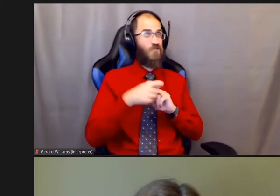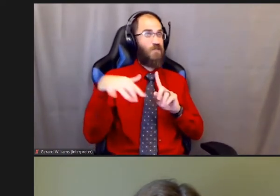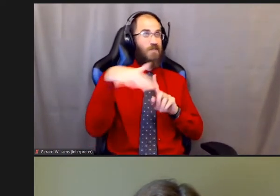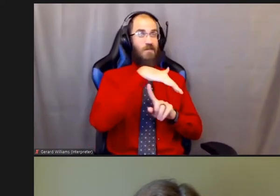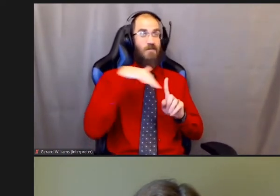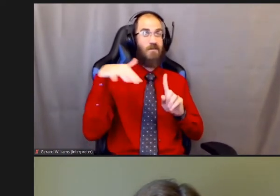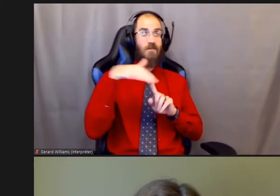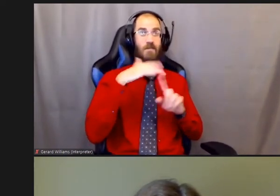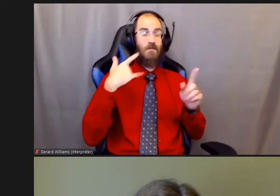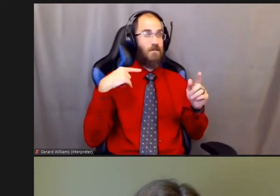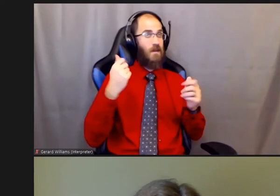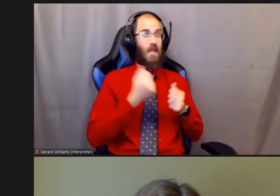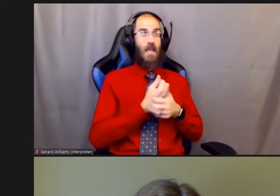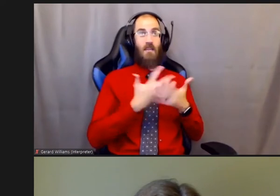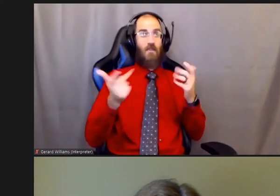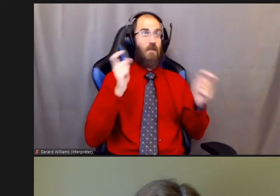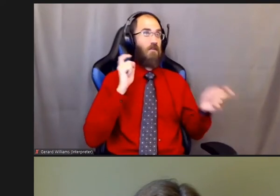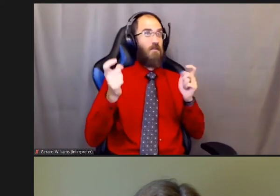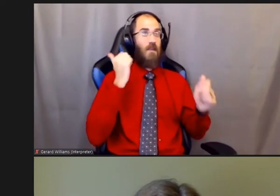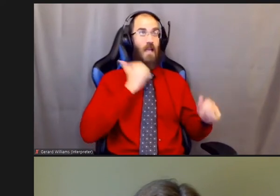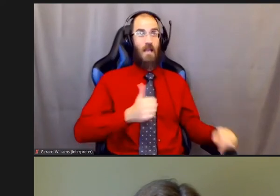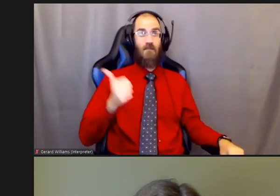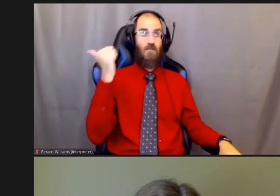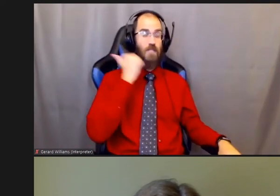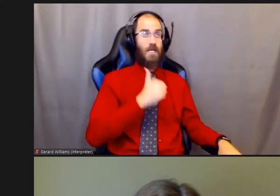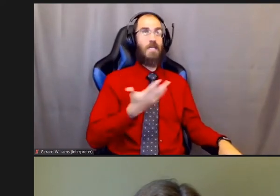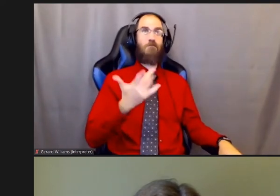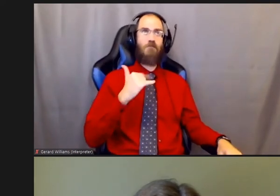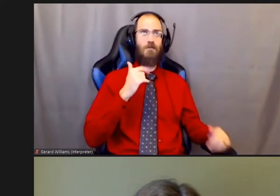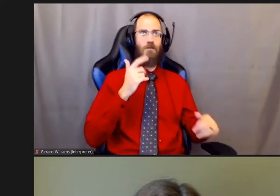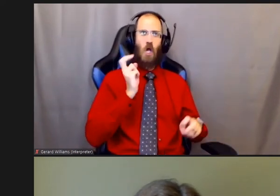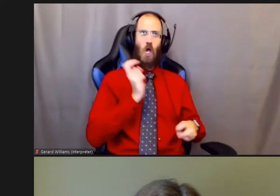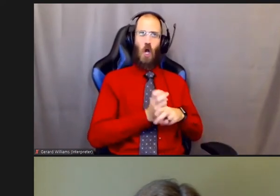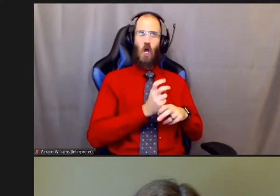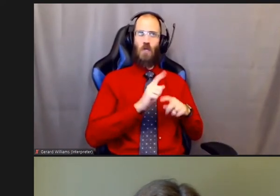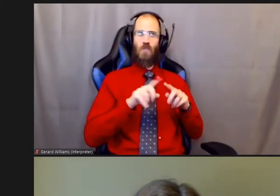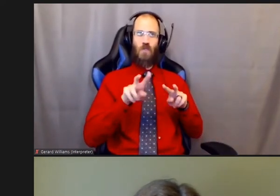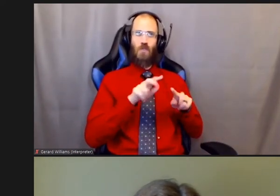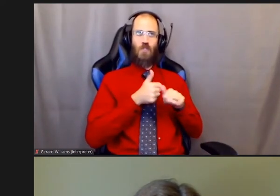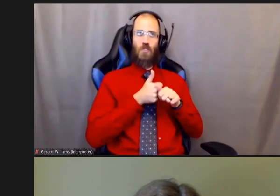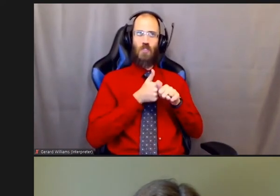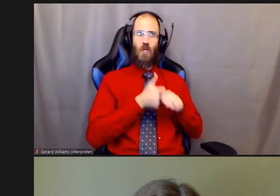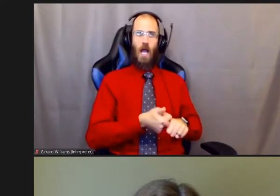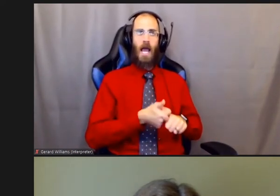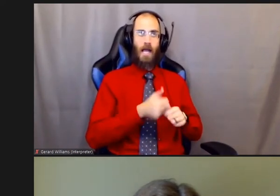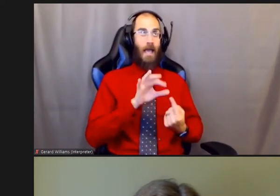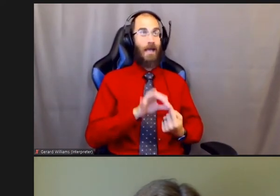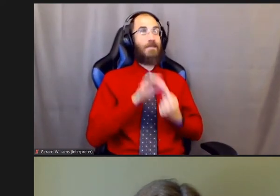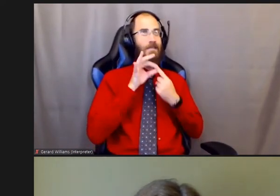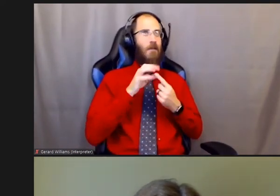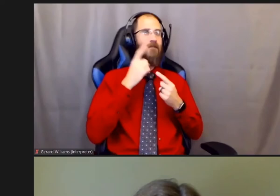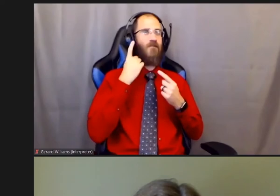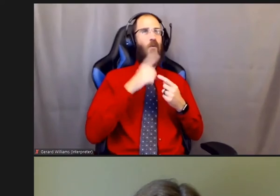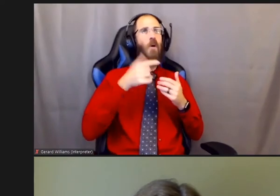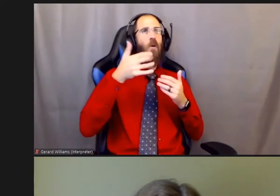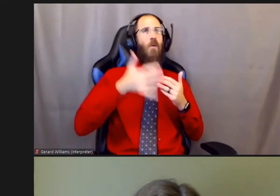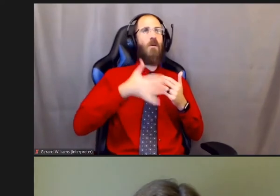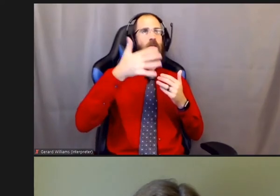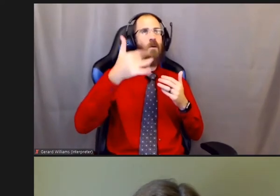It's constantly changing from day to day. So it makes it a little bit hard to track other than taking those periodic snapshots.